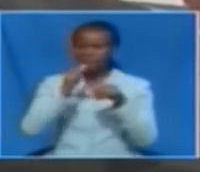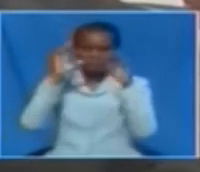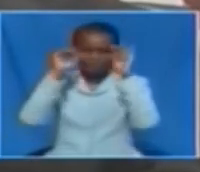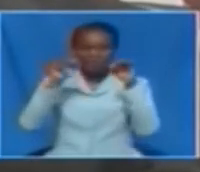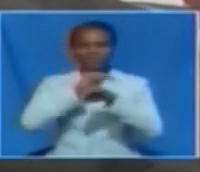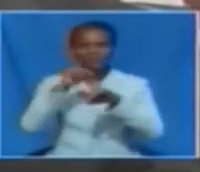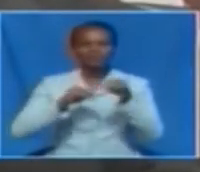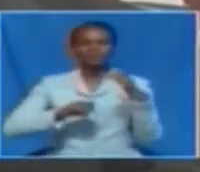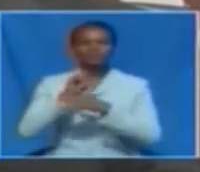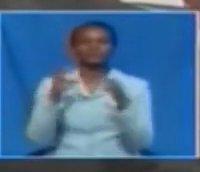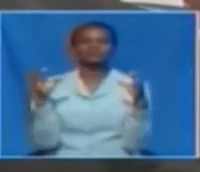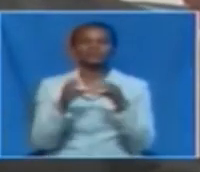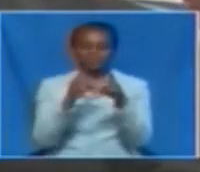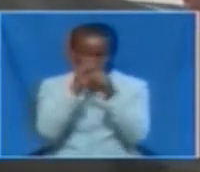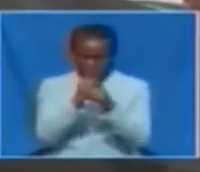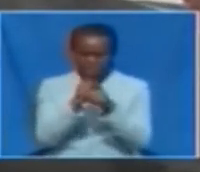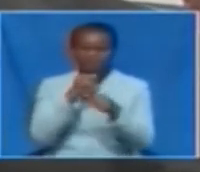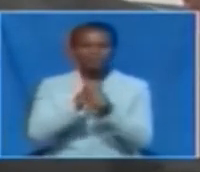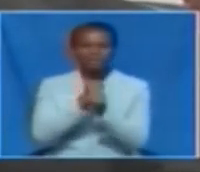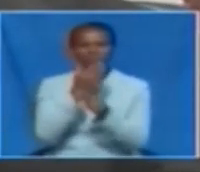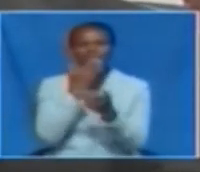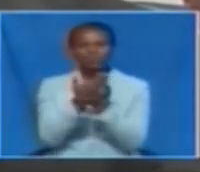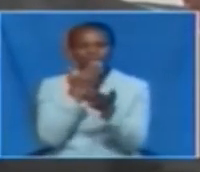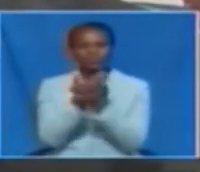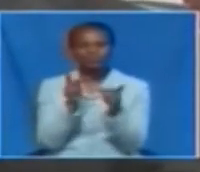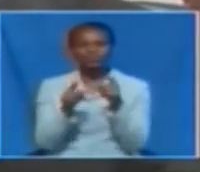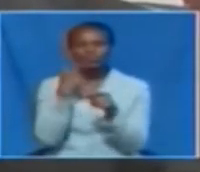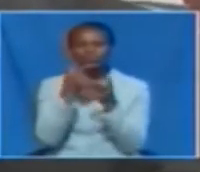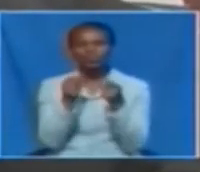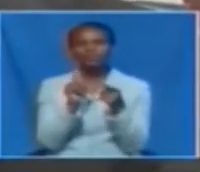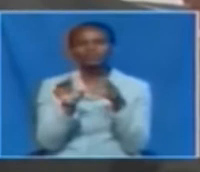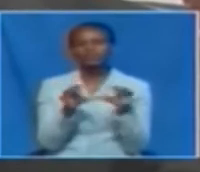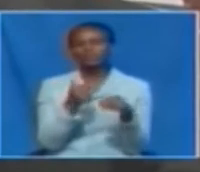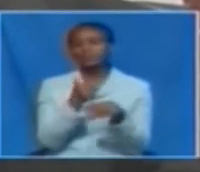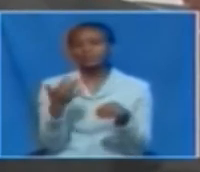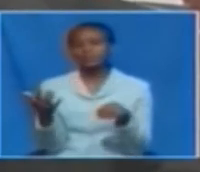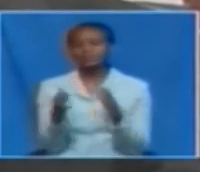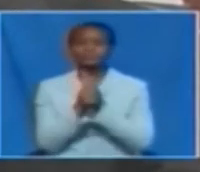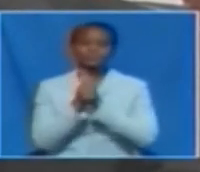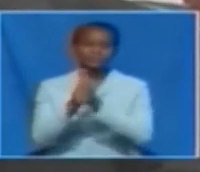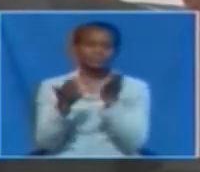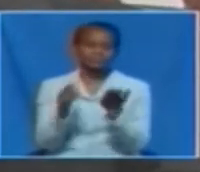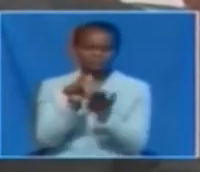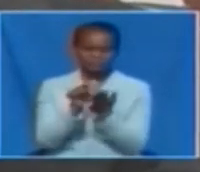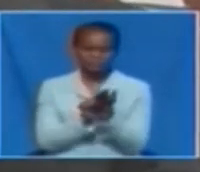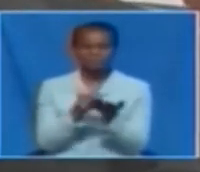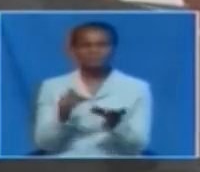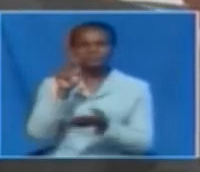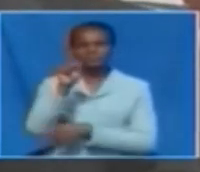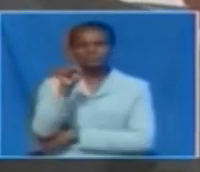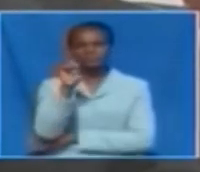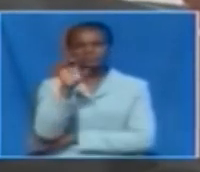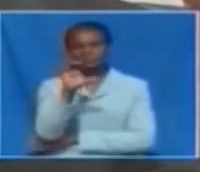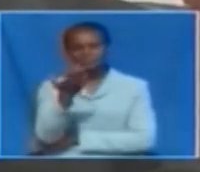National Executive Committee decision makes more sense than those that would like to do otherwise. First of all, legally, the NEC is sound on that